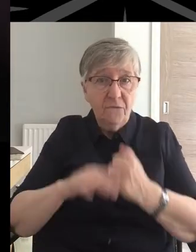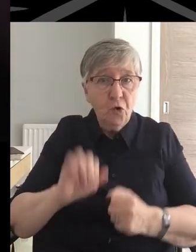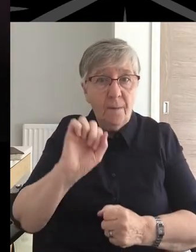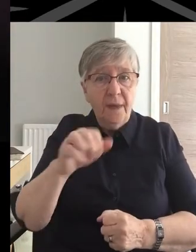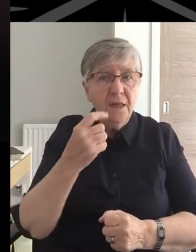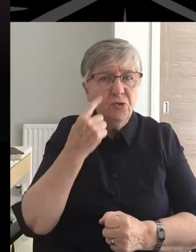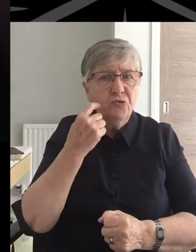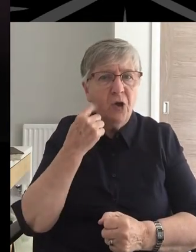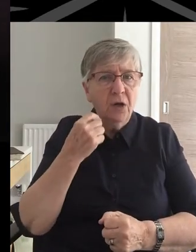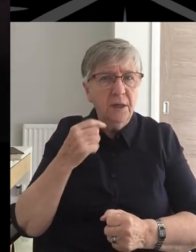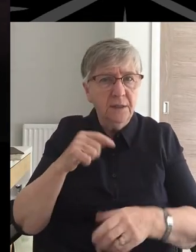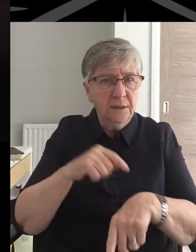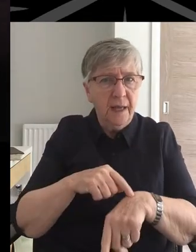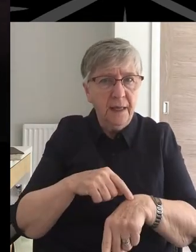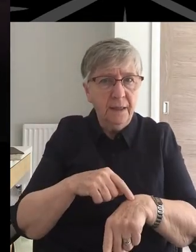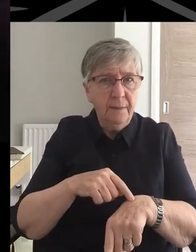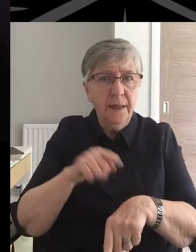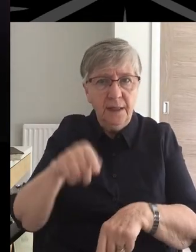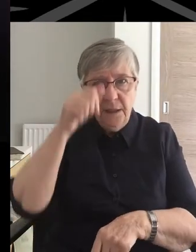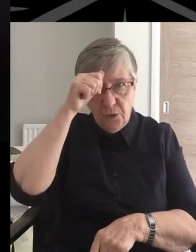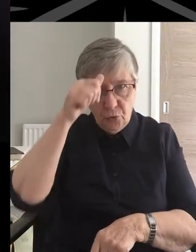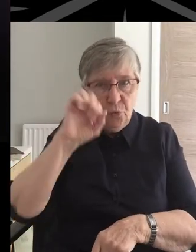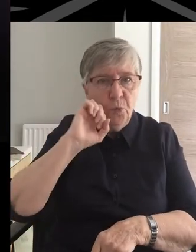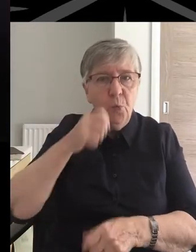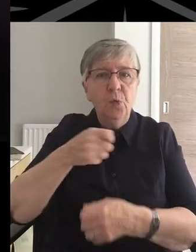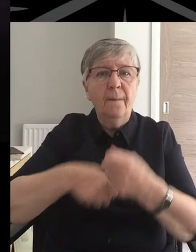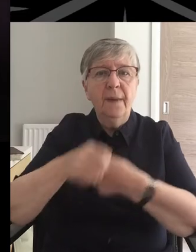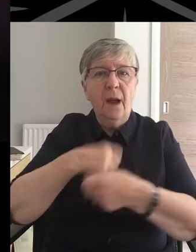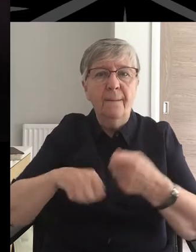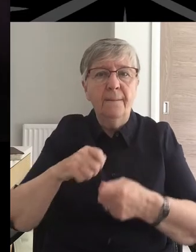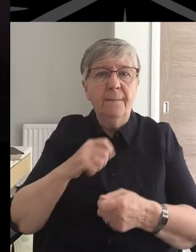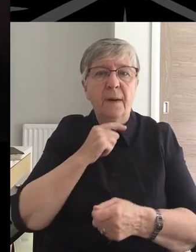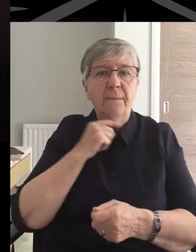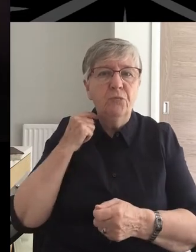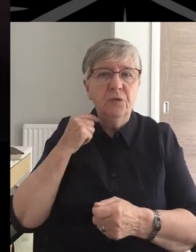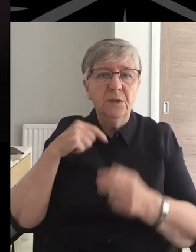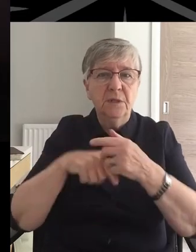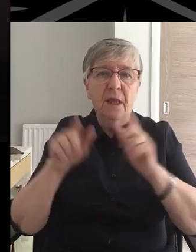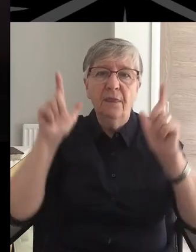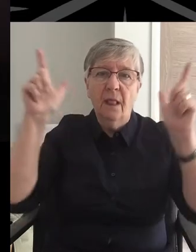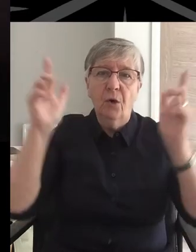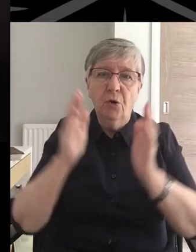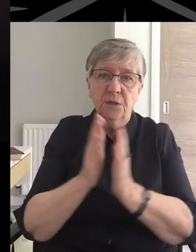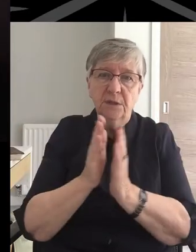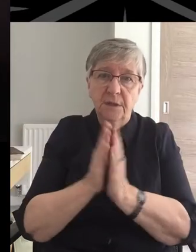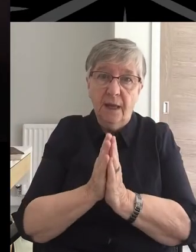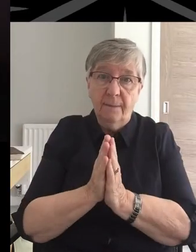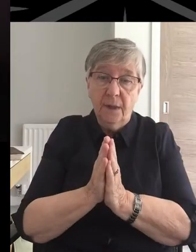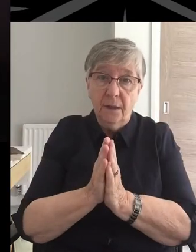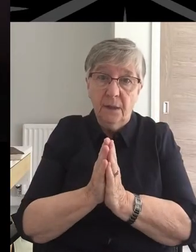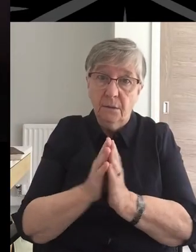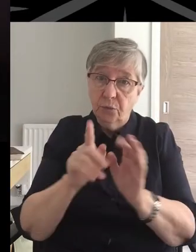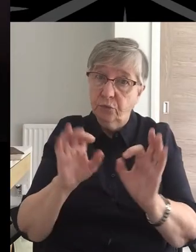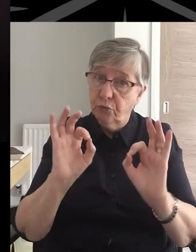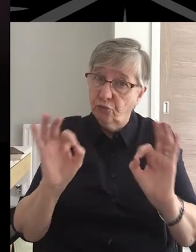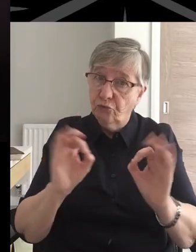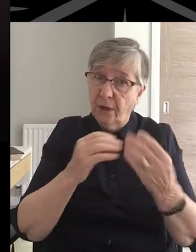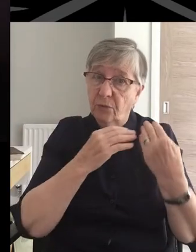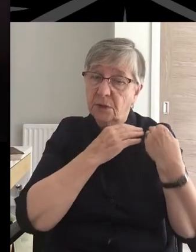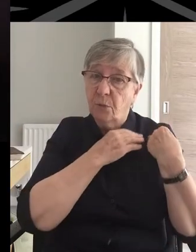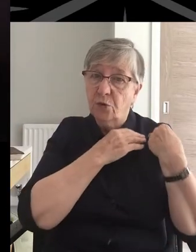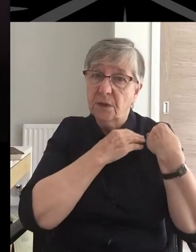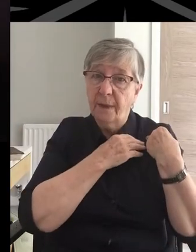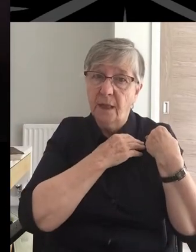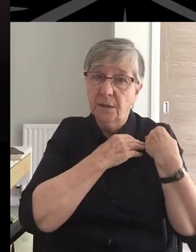days, he was earmarked as someone who one day was going to be a priest in the Lord's temple. It was a position of great responsibility,